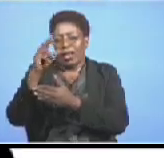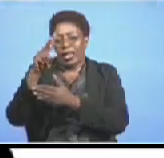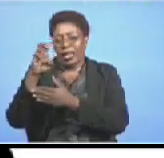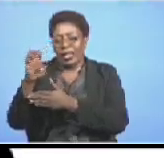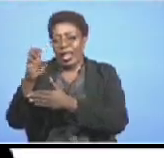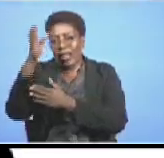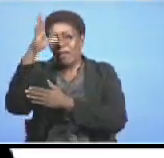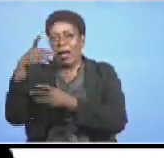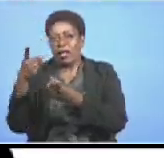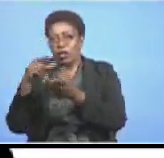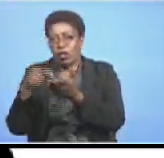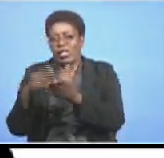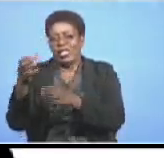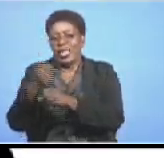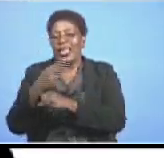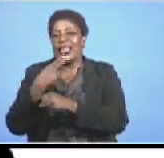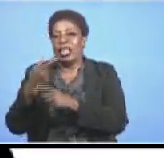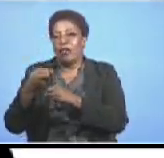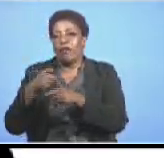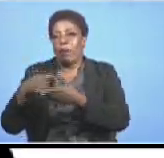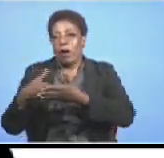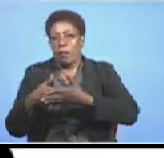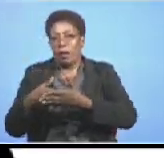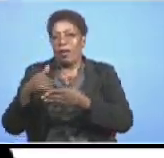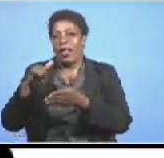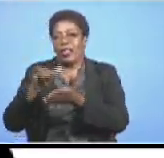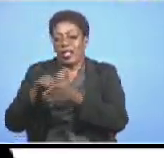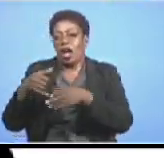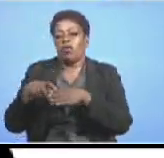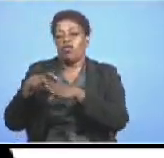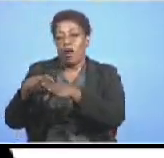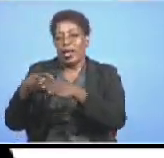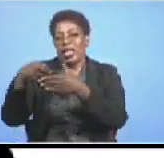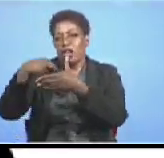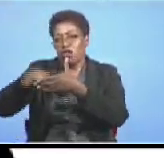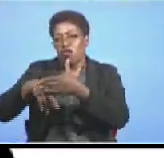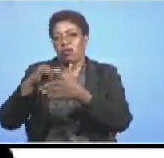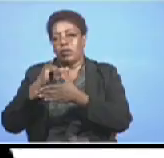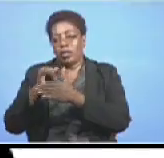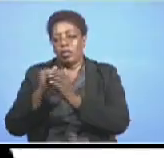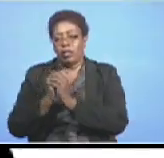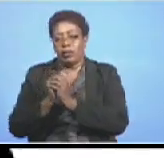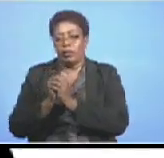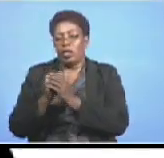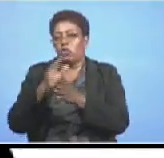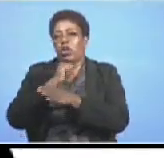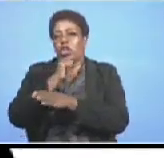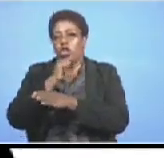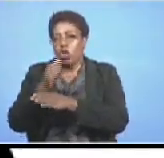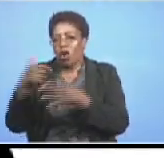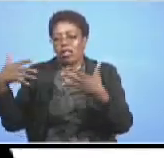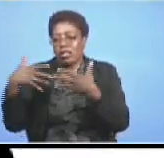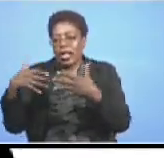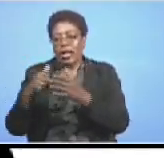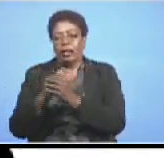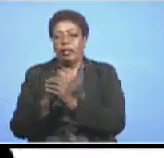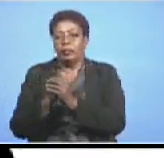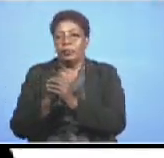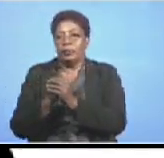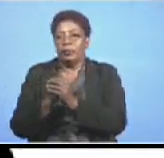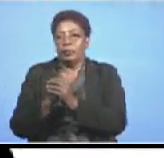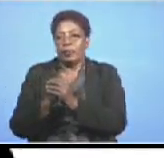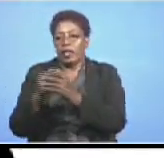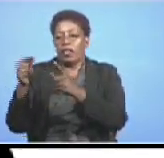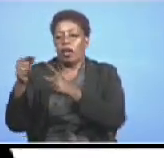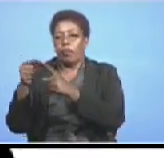like taking a candy from a baby. That's how we riding. That's how Roots is right. We ain't scared. We gonna beat them. The